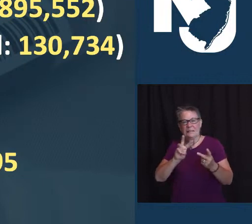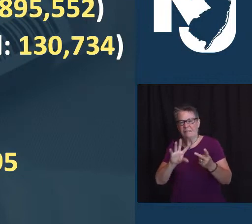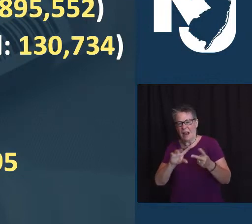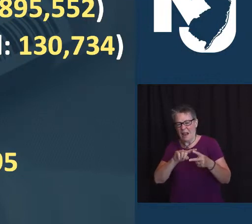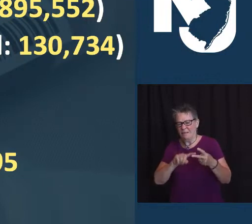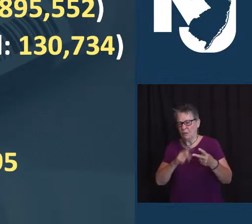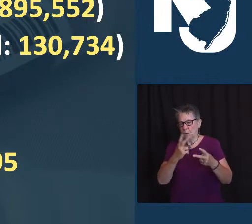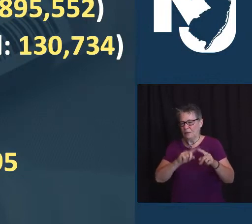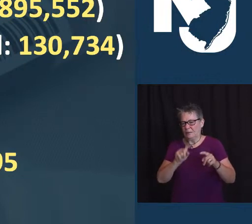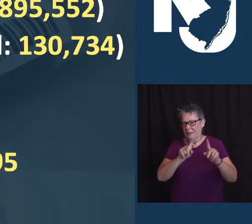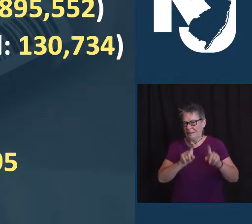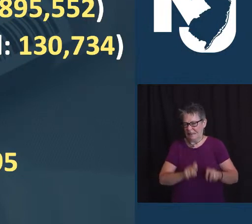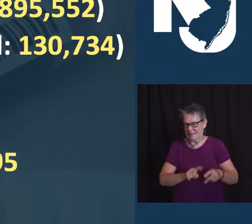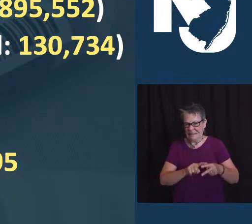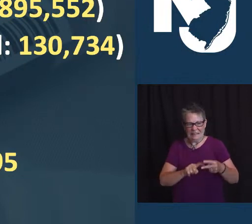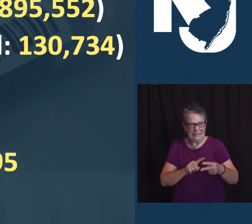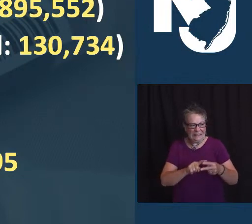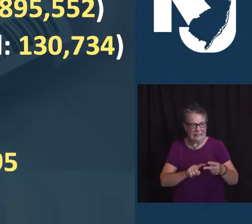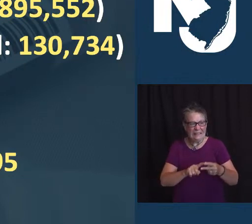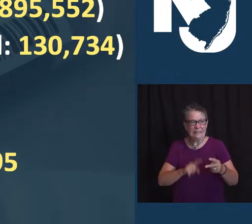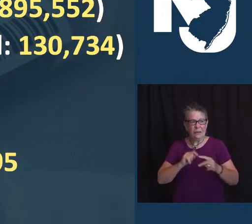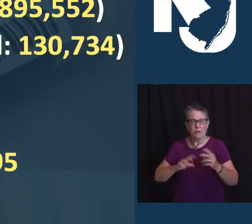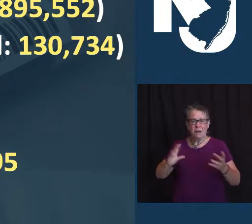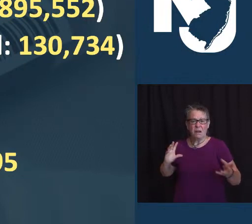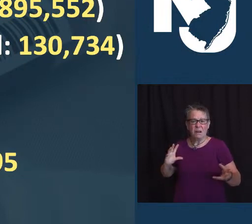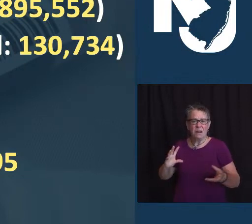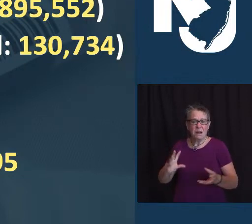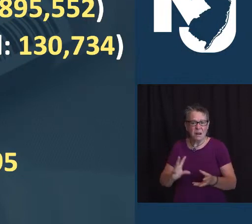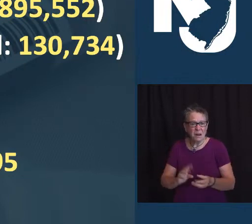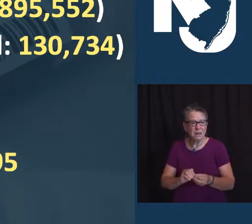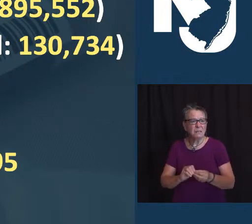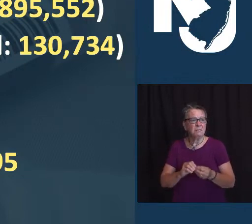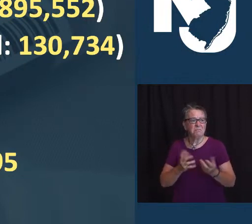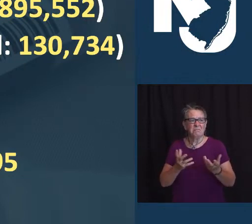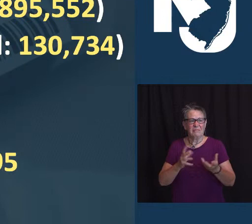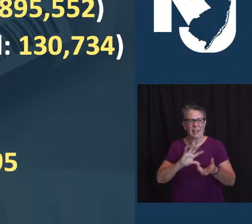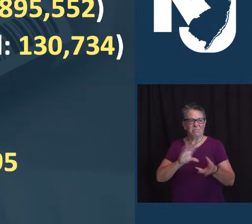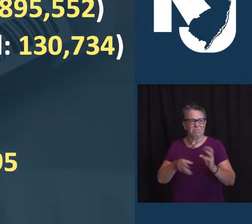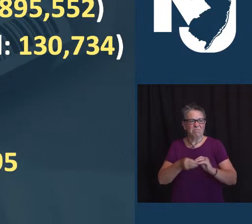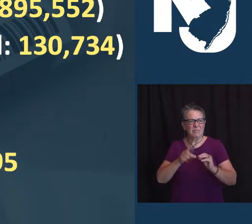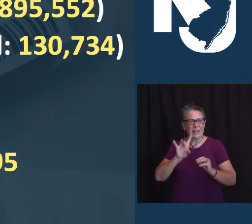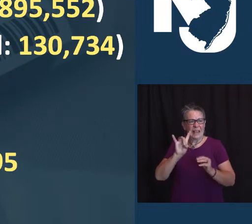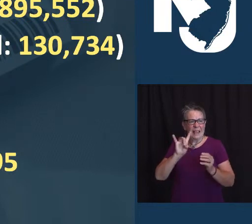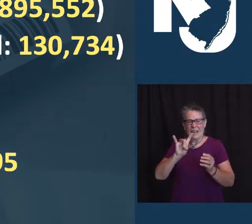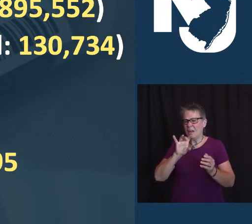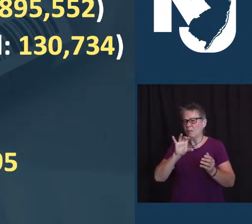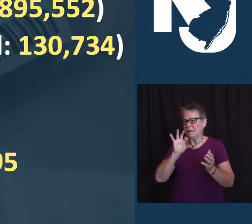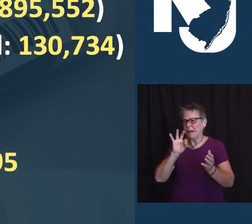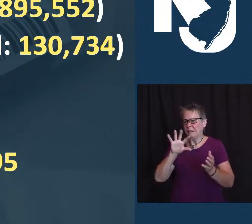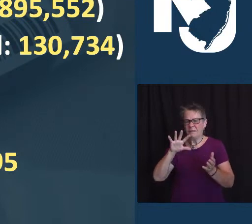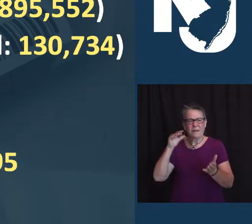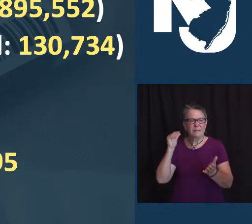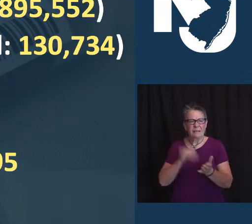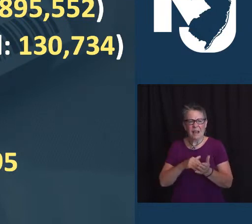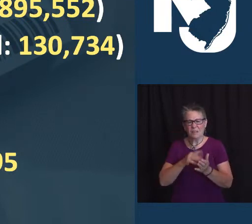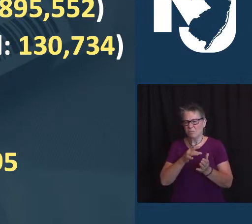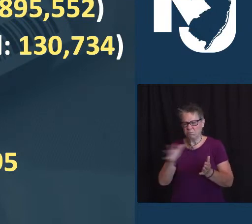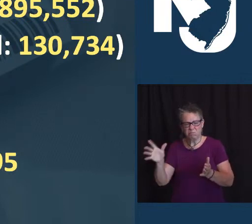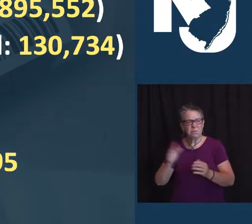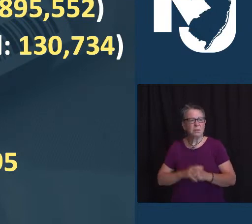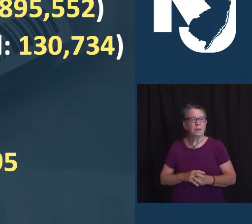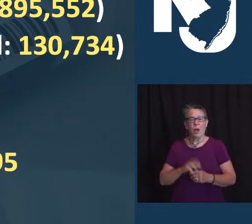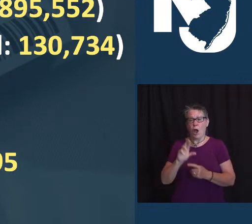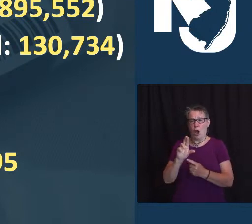The rate of transmission is currently 0.95. The positivity rate for all PCR tests from last Thursday alone